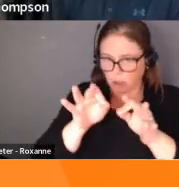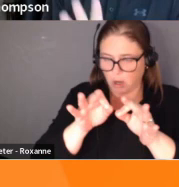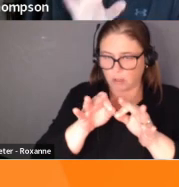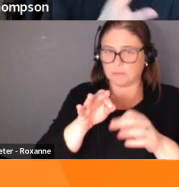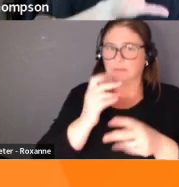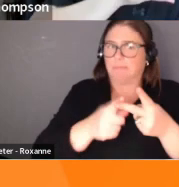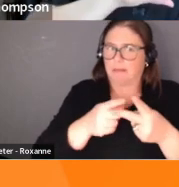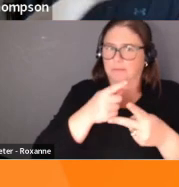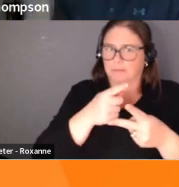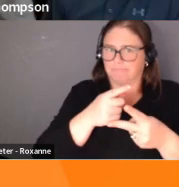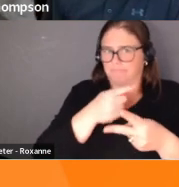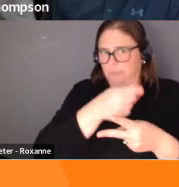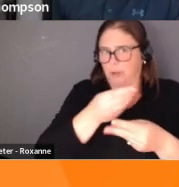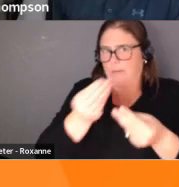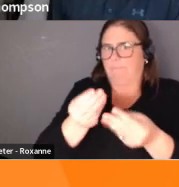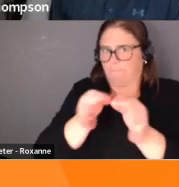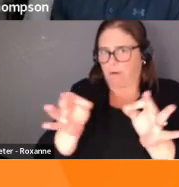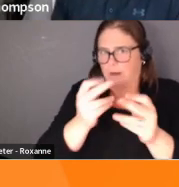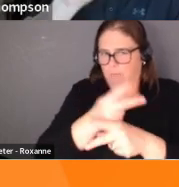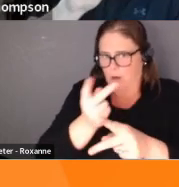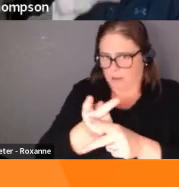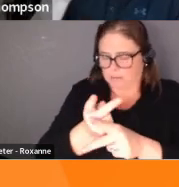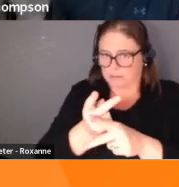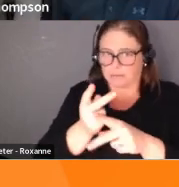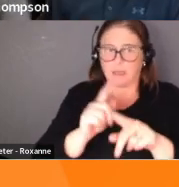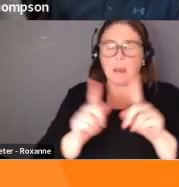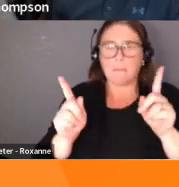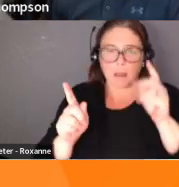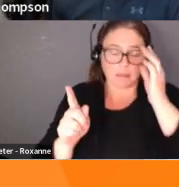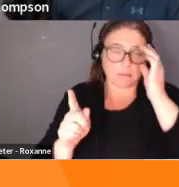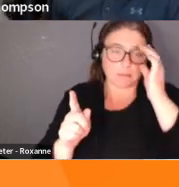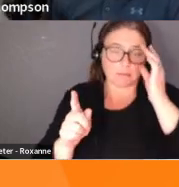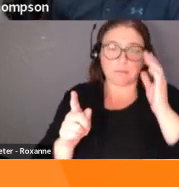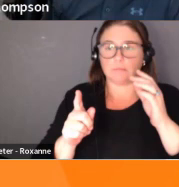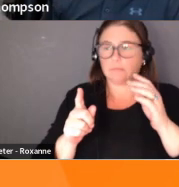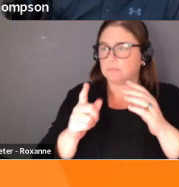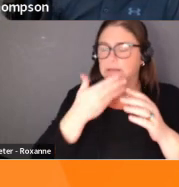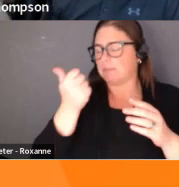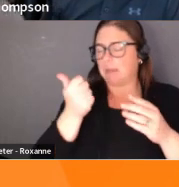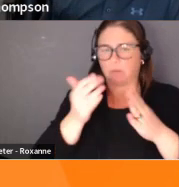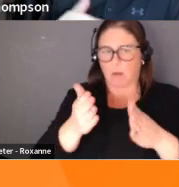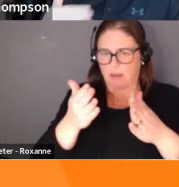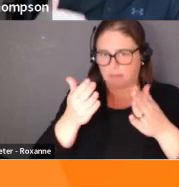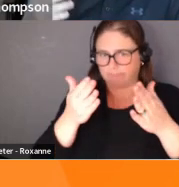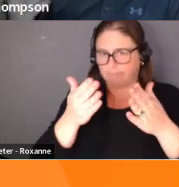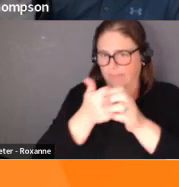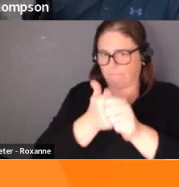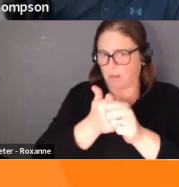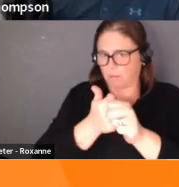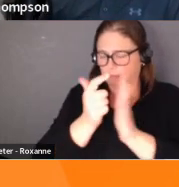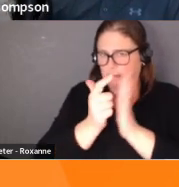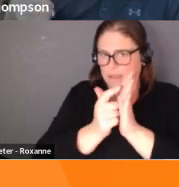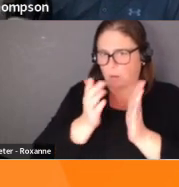do it, but it's 100% the terms of service way to do it with Amazon. Okay, and you can get up to